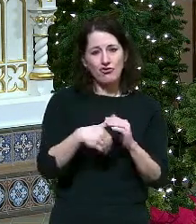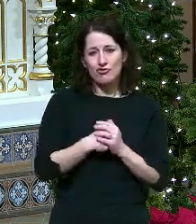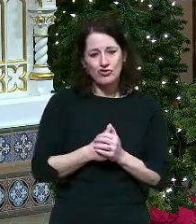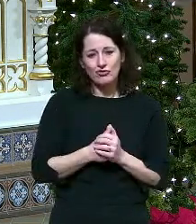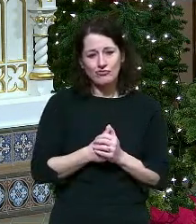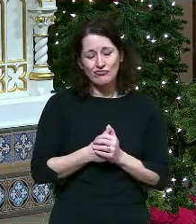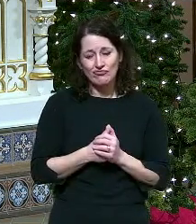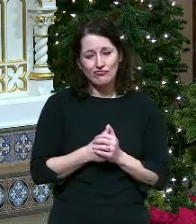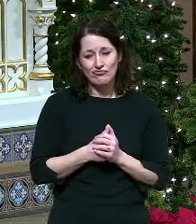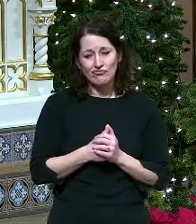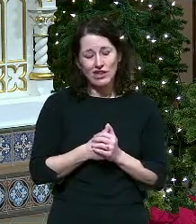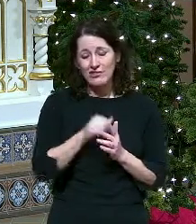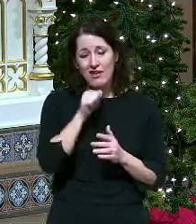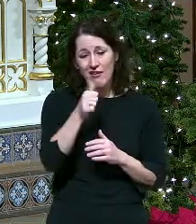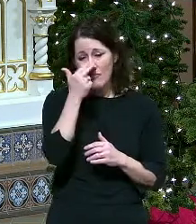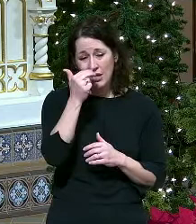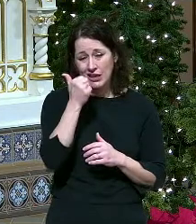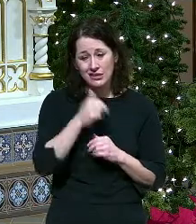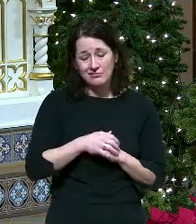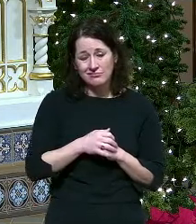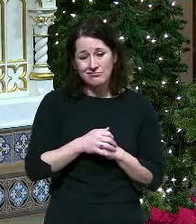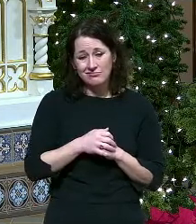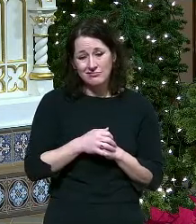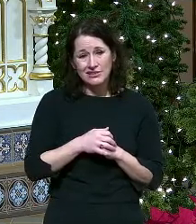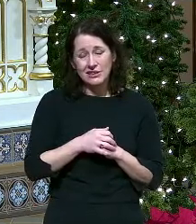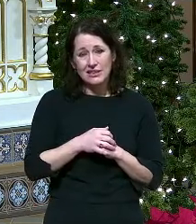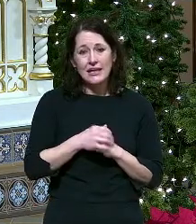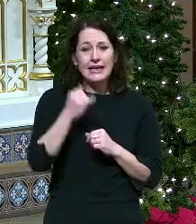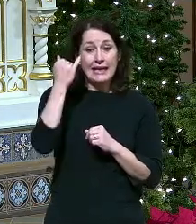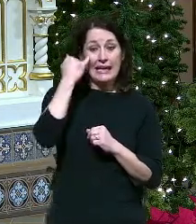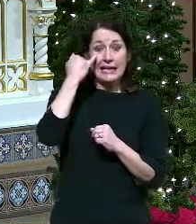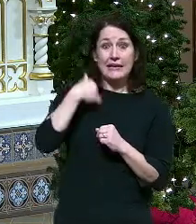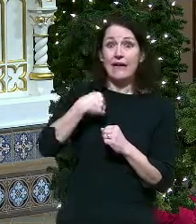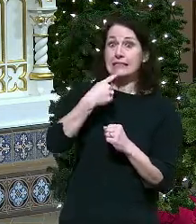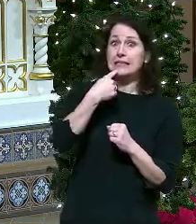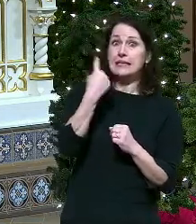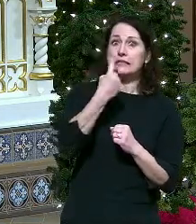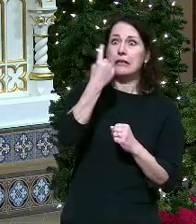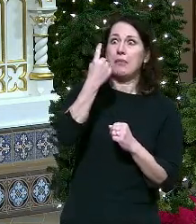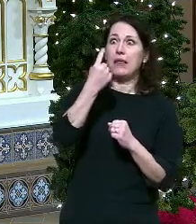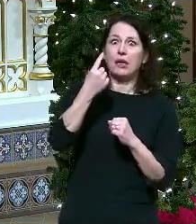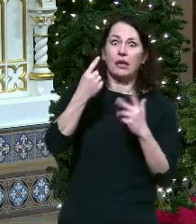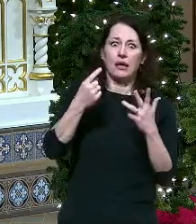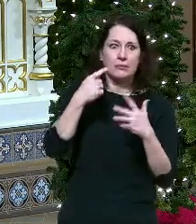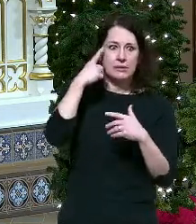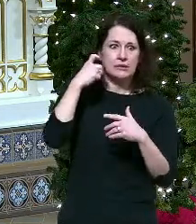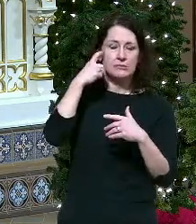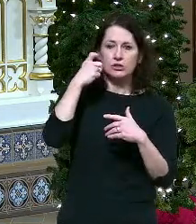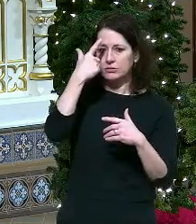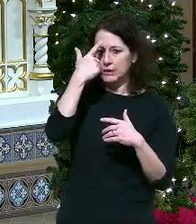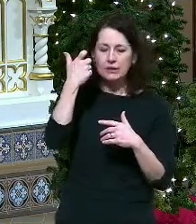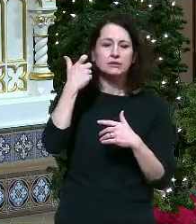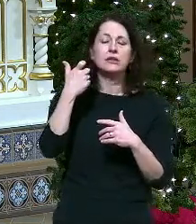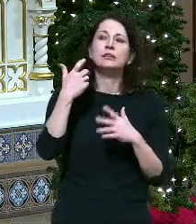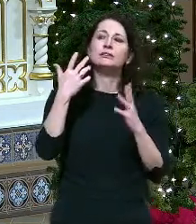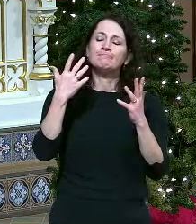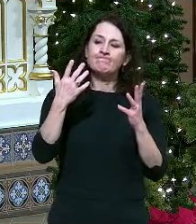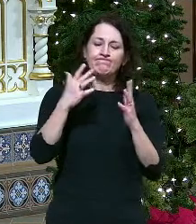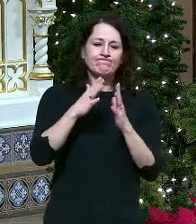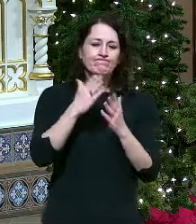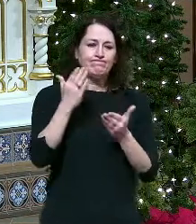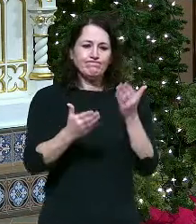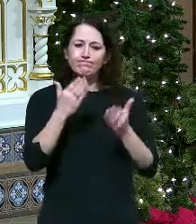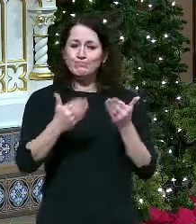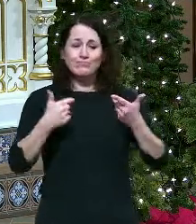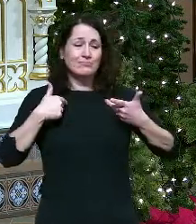say anything about it, it would be very, very suspicious. Why on earth wouldn't I say anything? But I might not